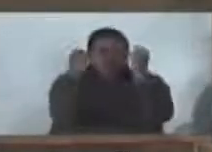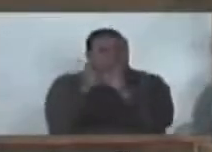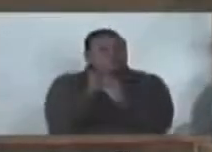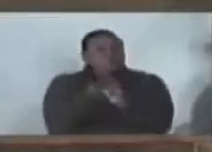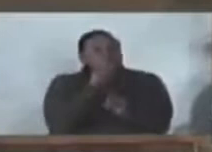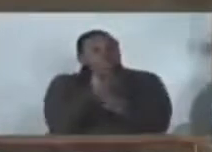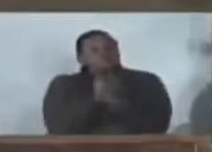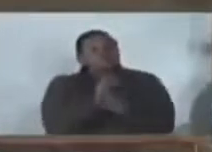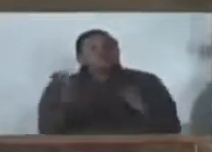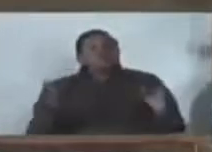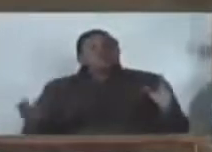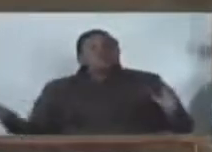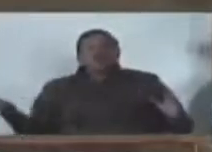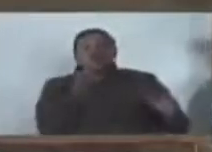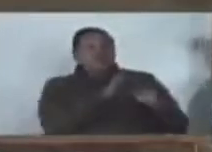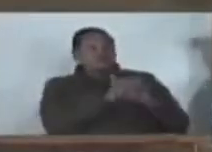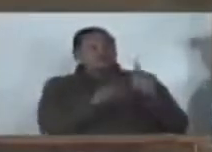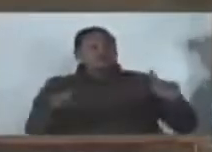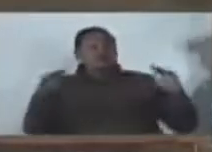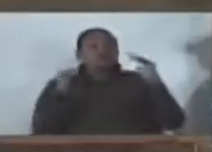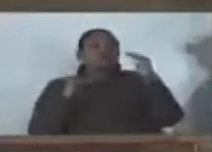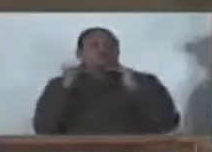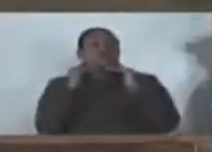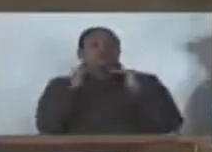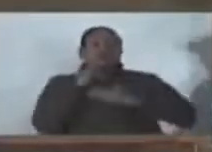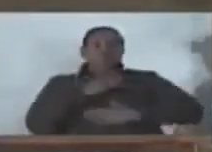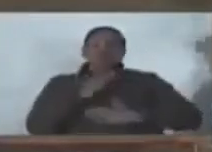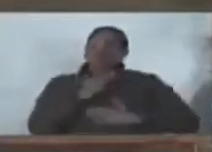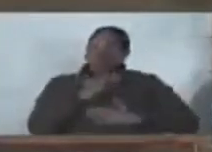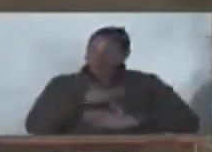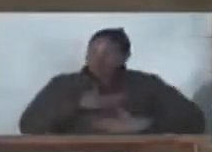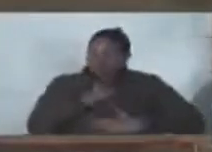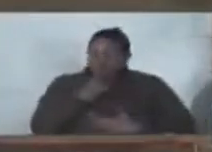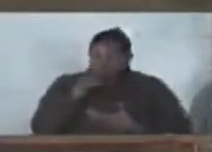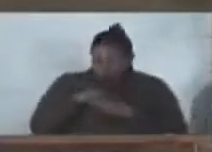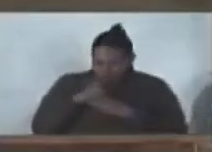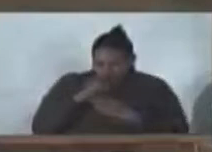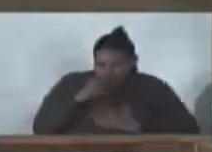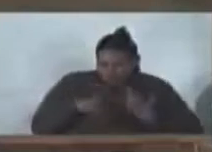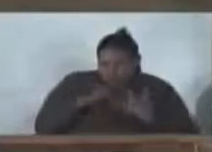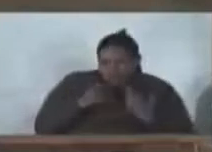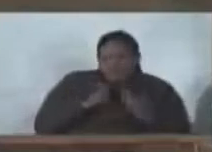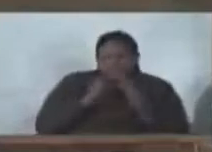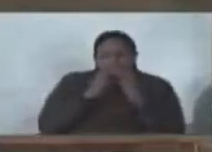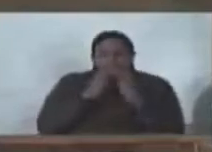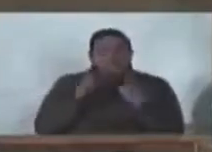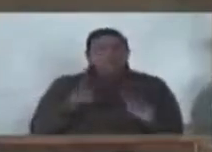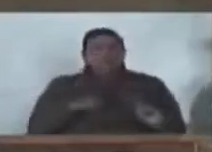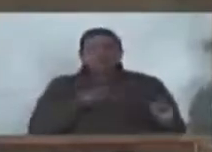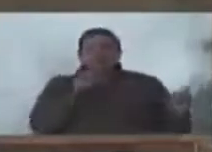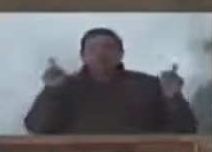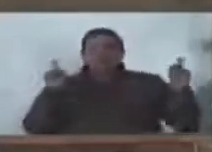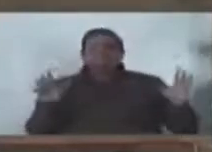all Jamaicans equally enjoying socially valued goods. We are the administration